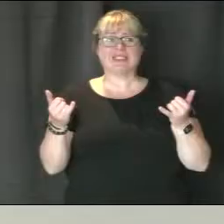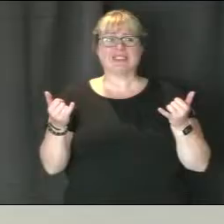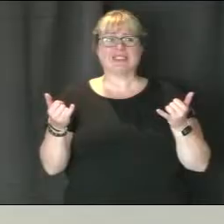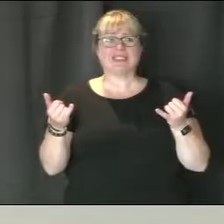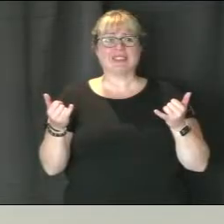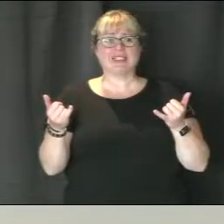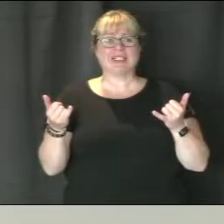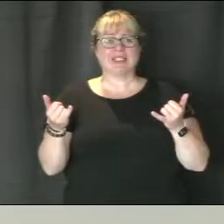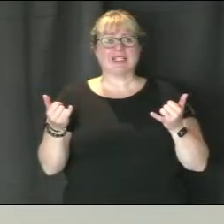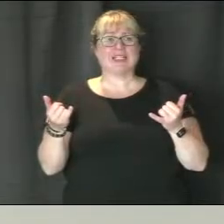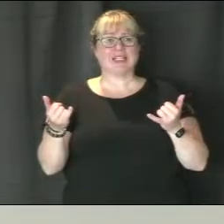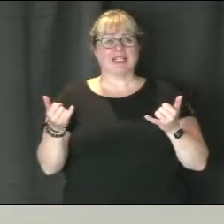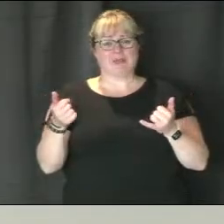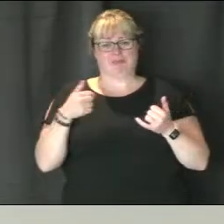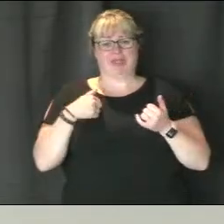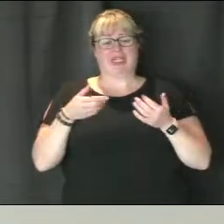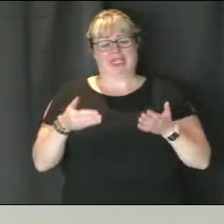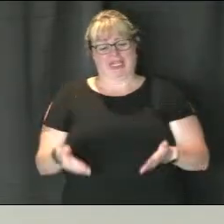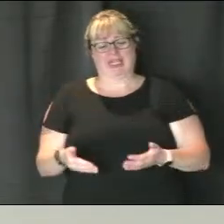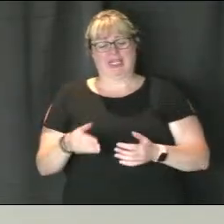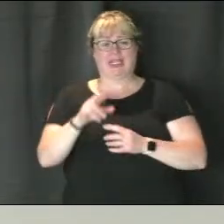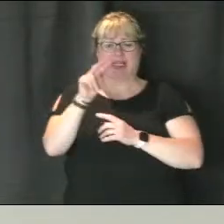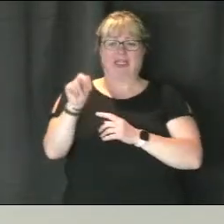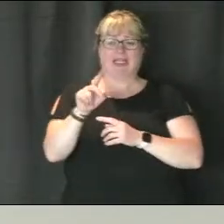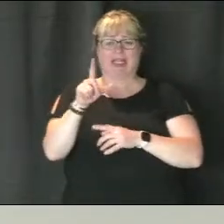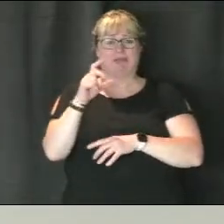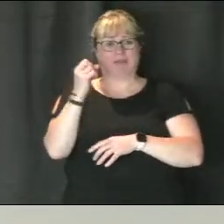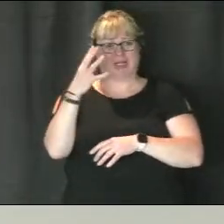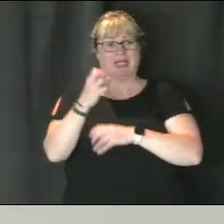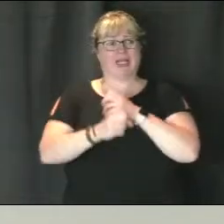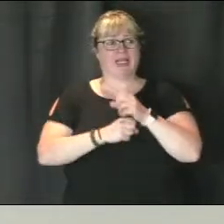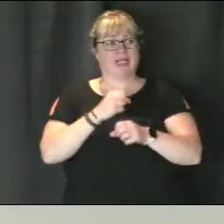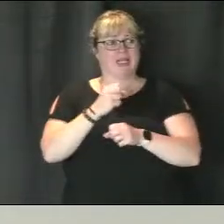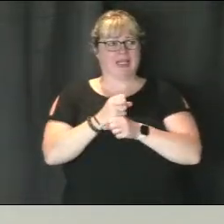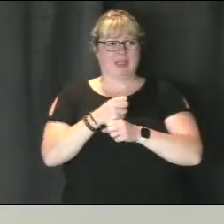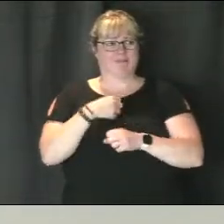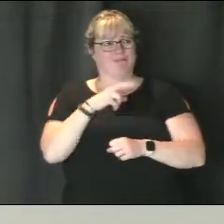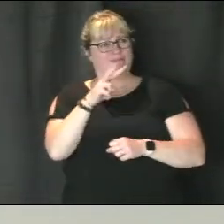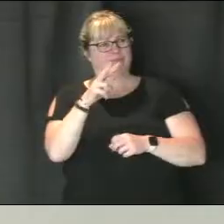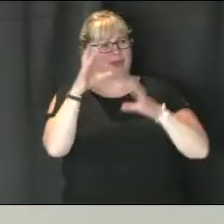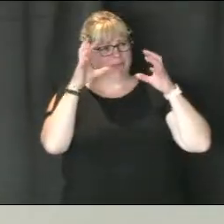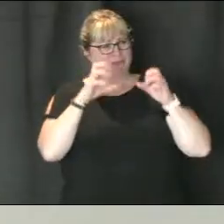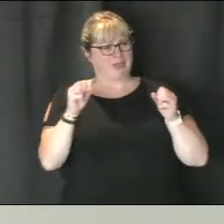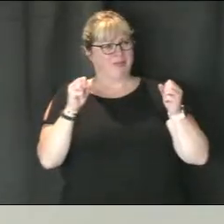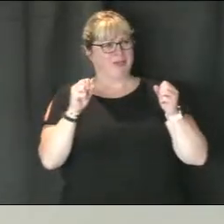having been in this province for a number of years, the premiers get younger and younger.